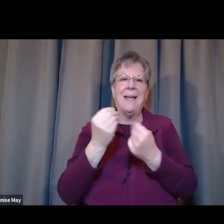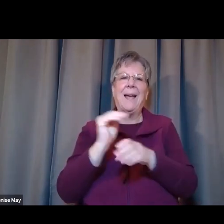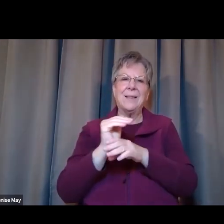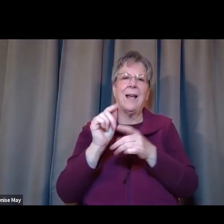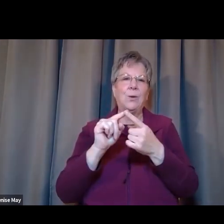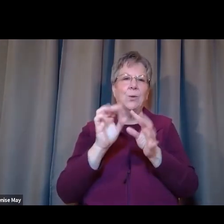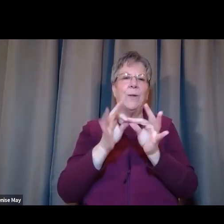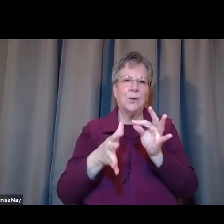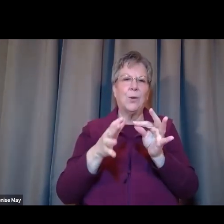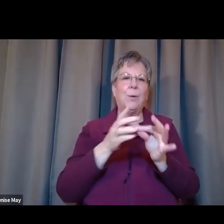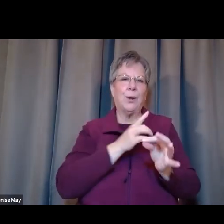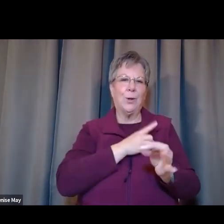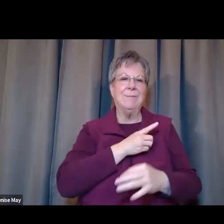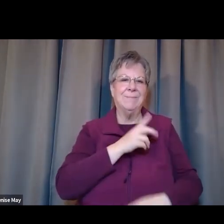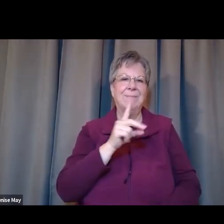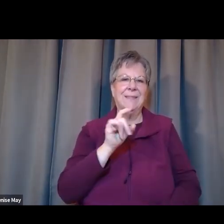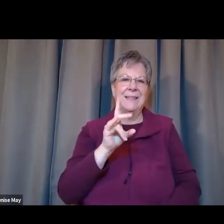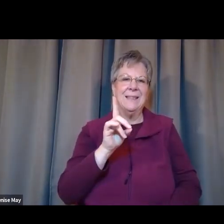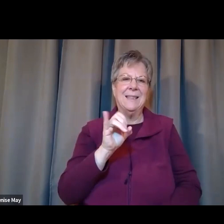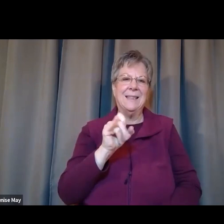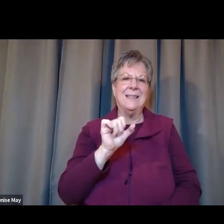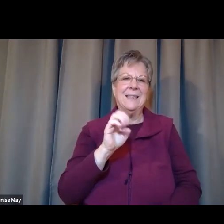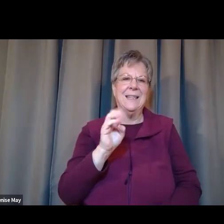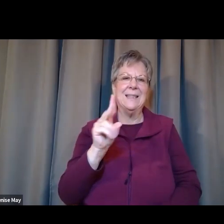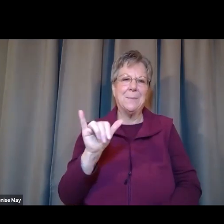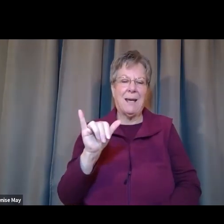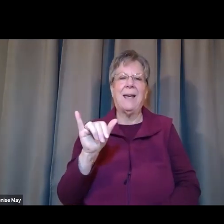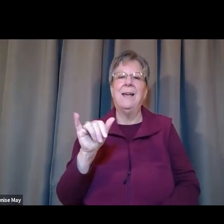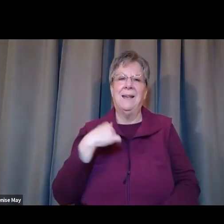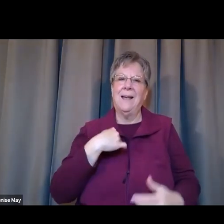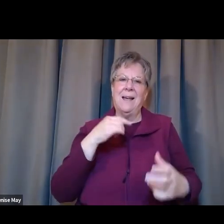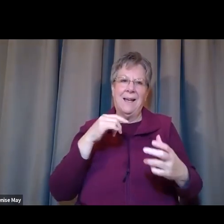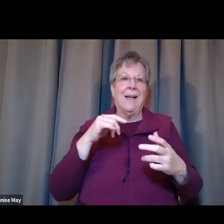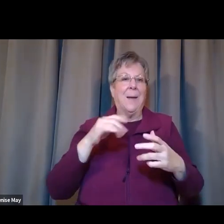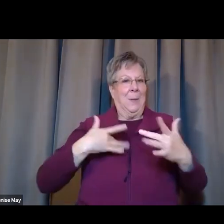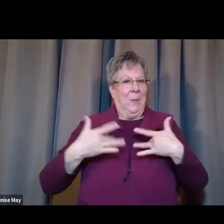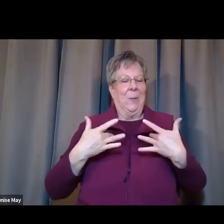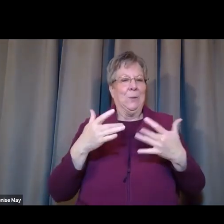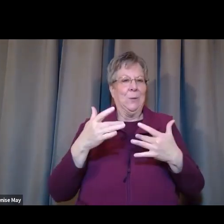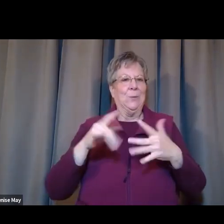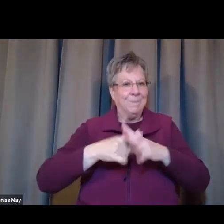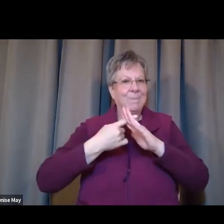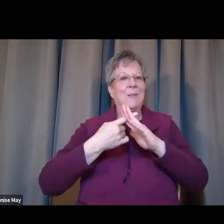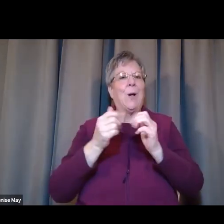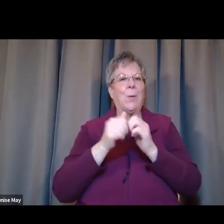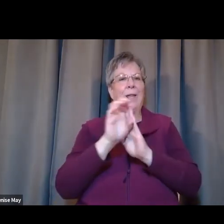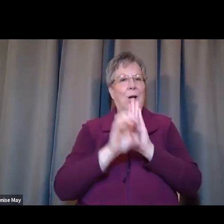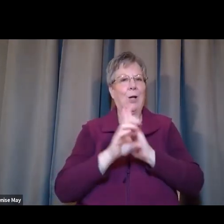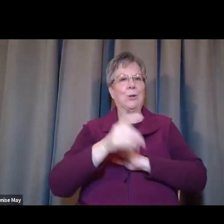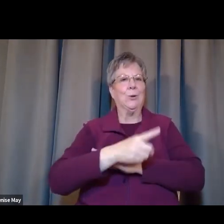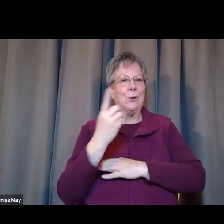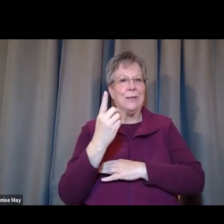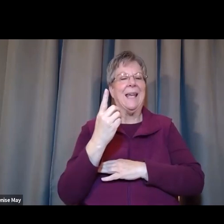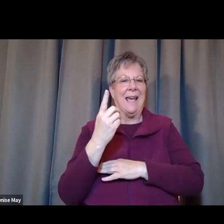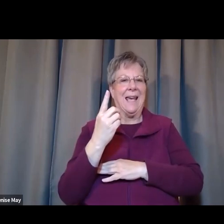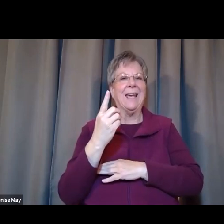interpreter, Denise May. It's an honor to kick off this year's Mansfield Dialogues with a special Constitution Day edition, Does the